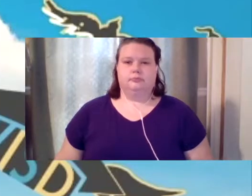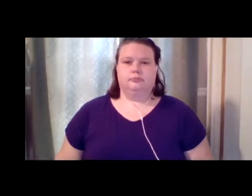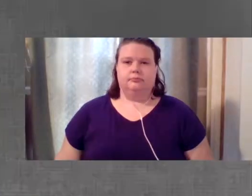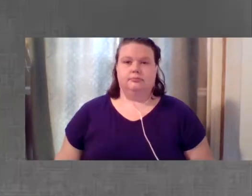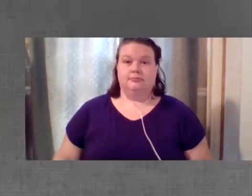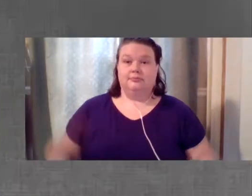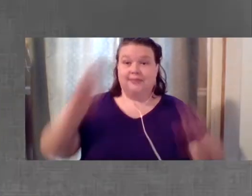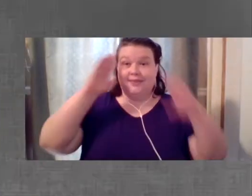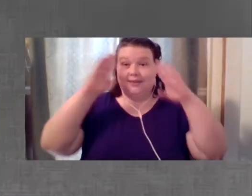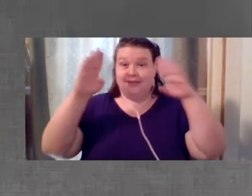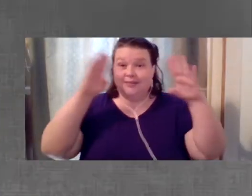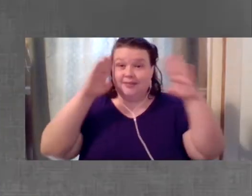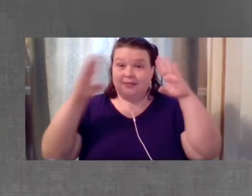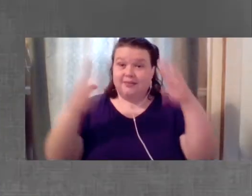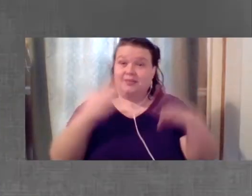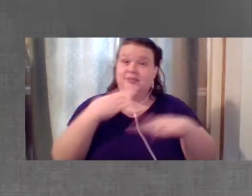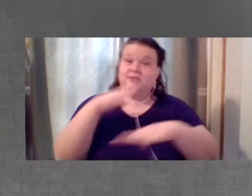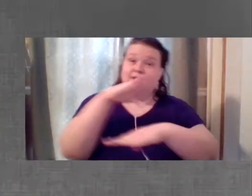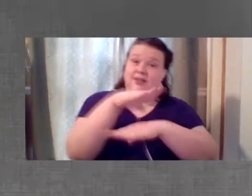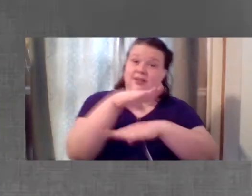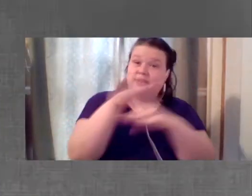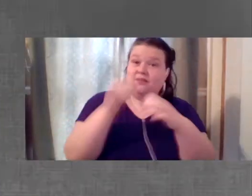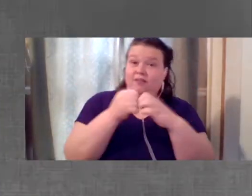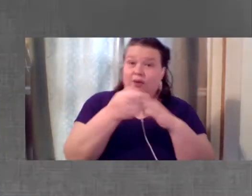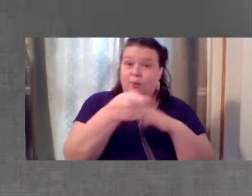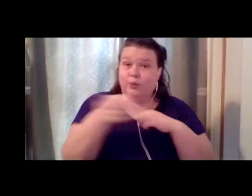Hi, good evening, everyone. How are you?